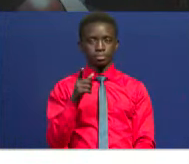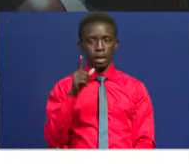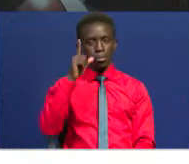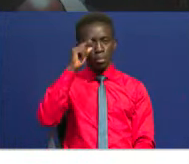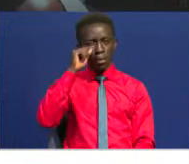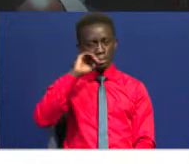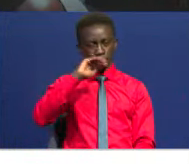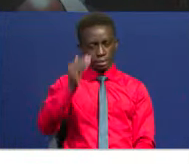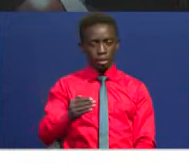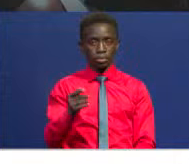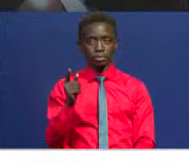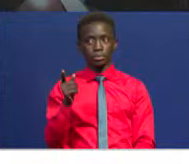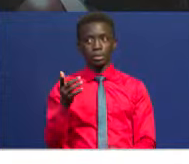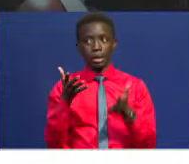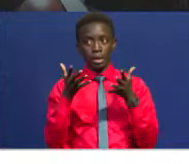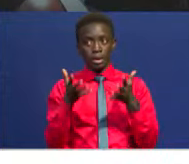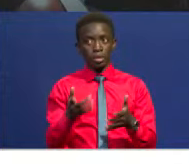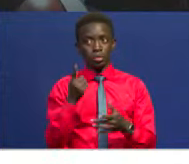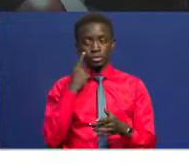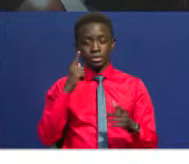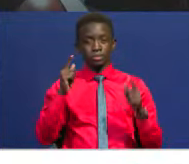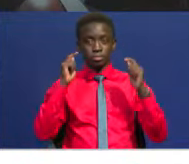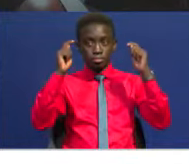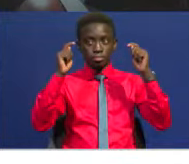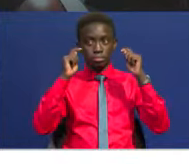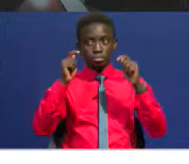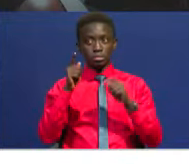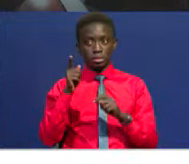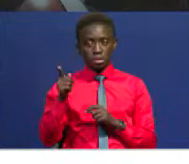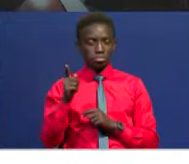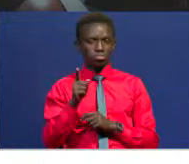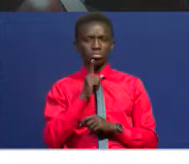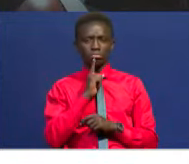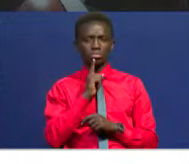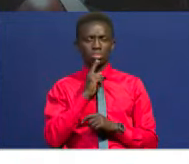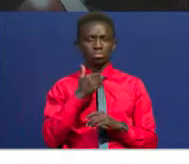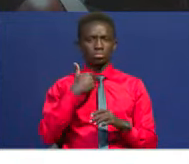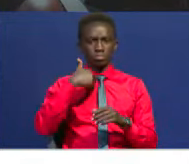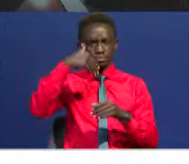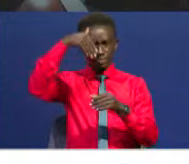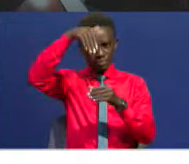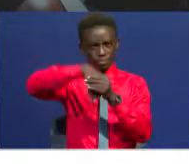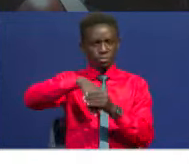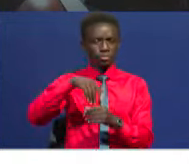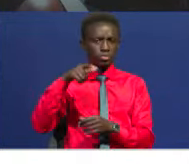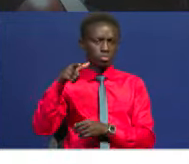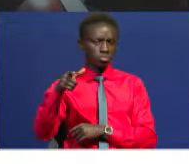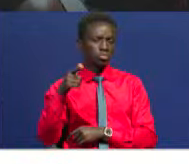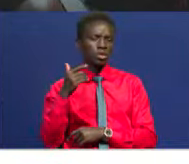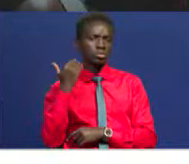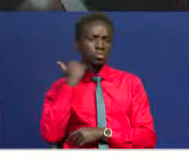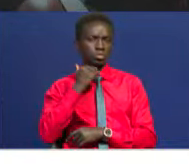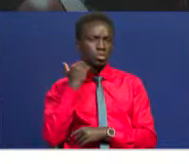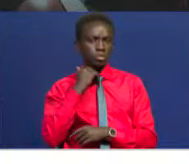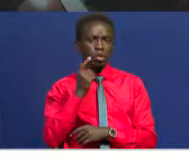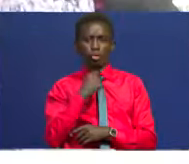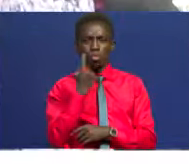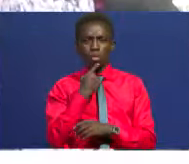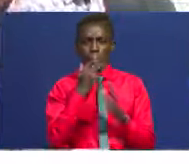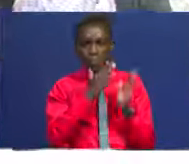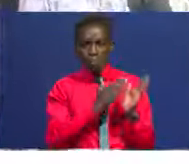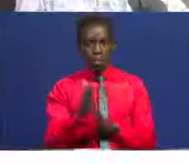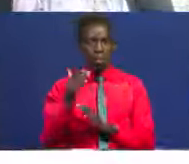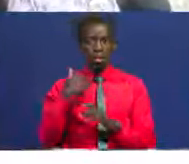the coast warned that the demonstrations had been hijacked by goons who were out to cause violence and loot.